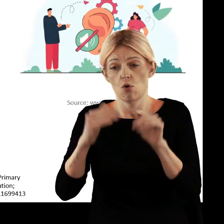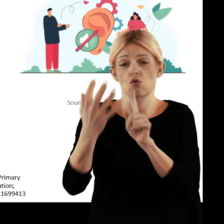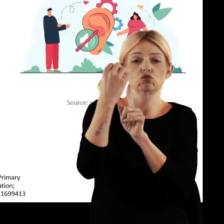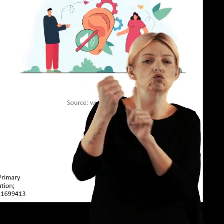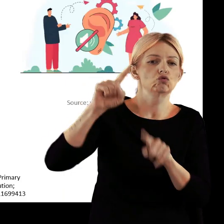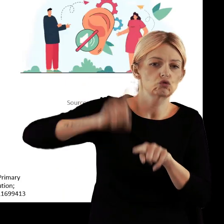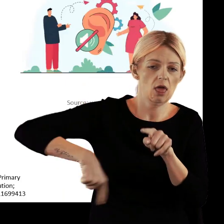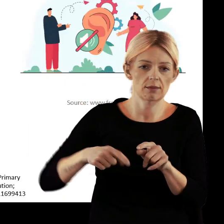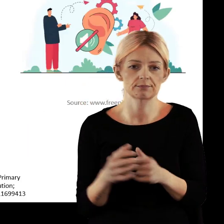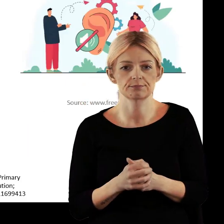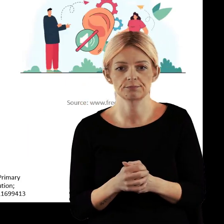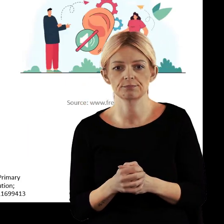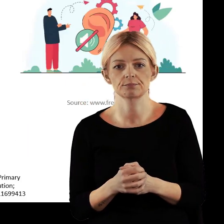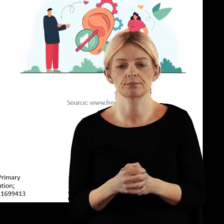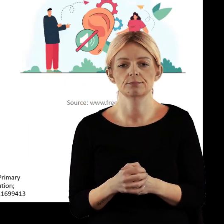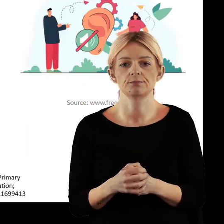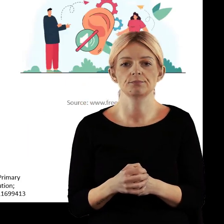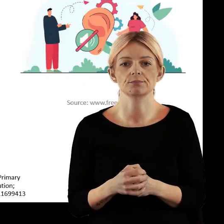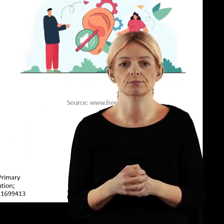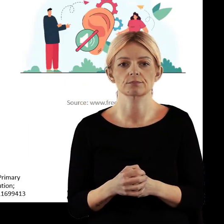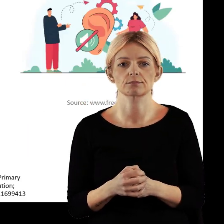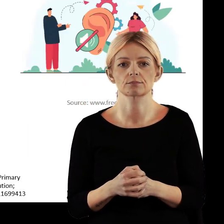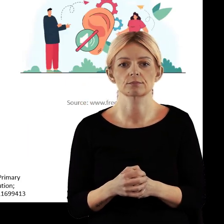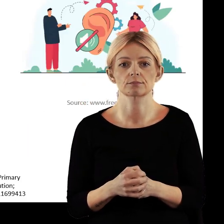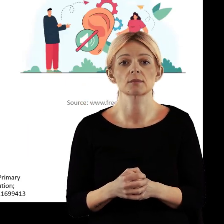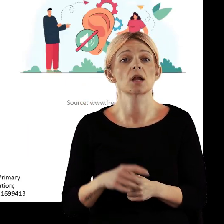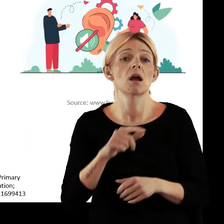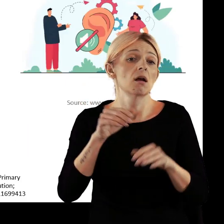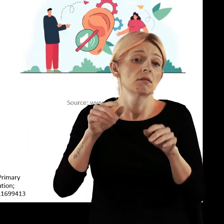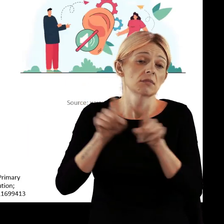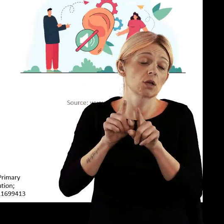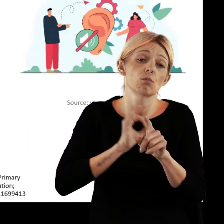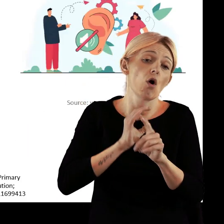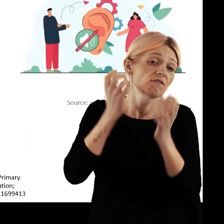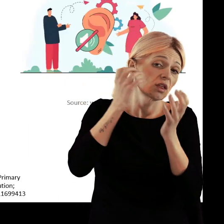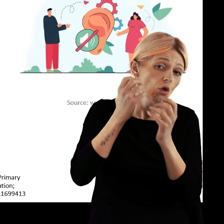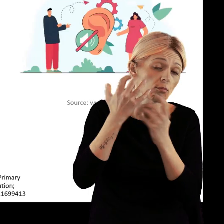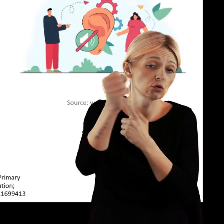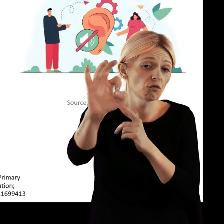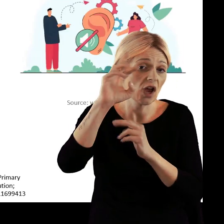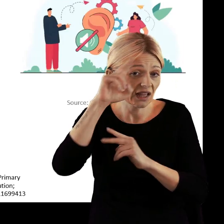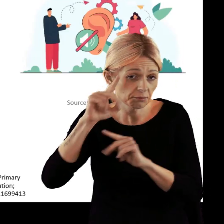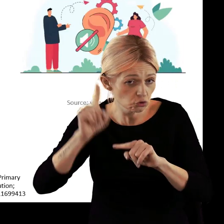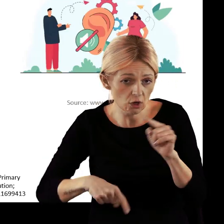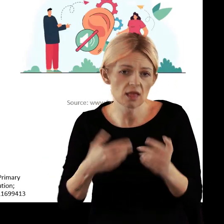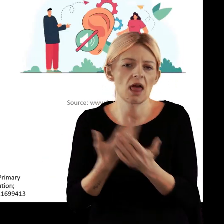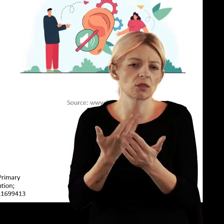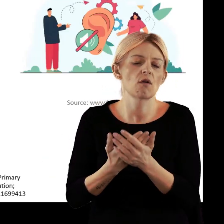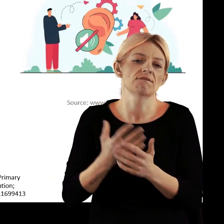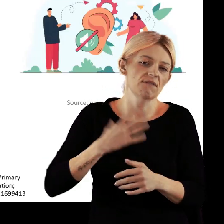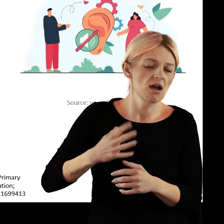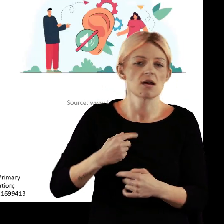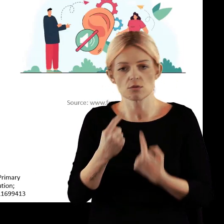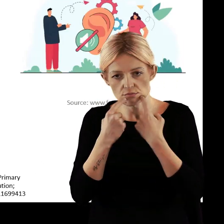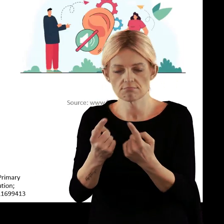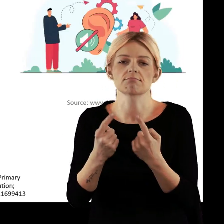exactly. They may misinterpret the message. So it is worth expressing ourselves clearly